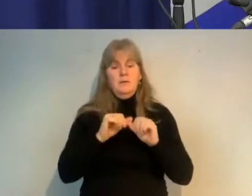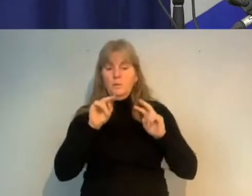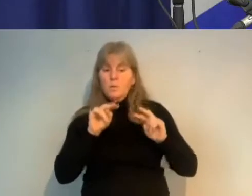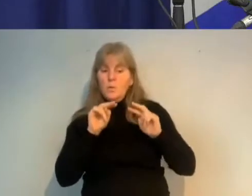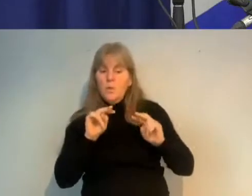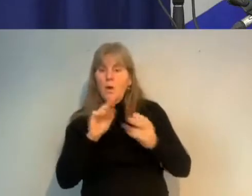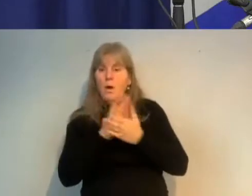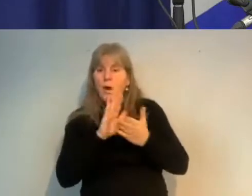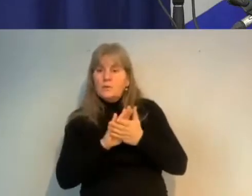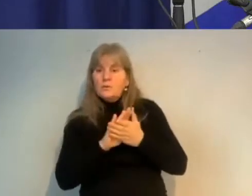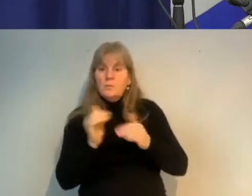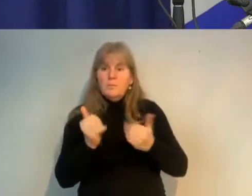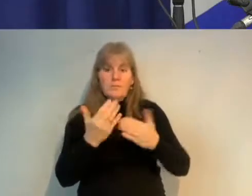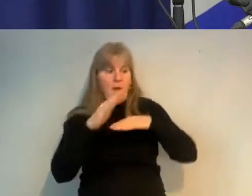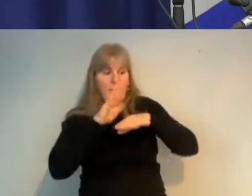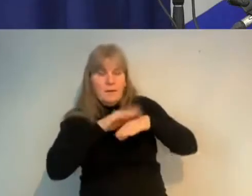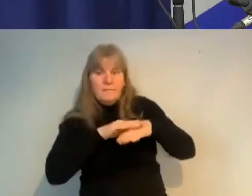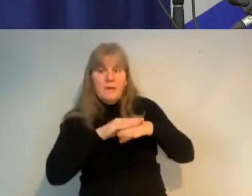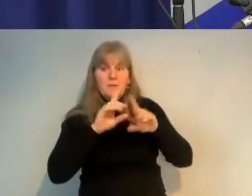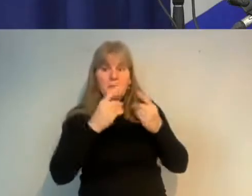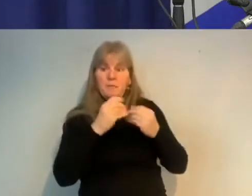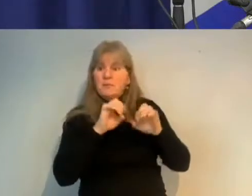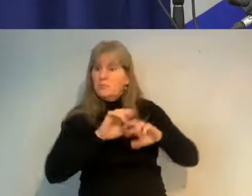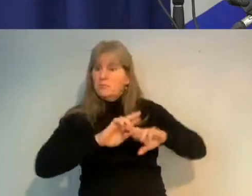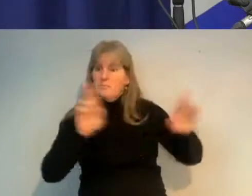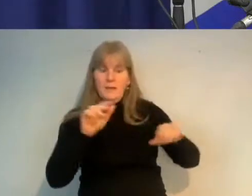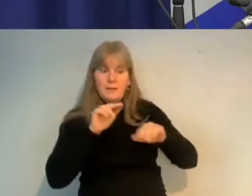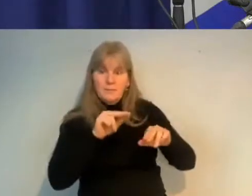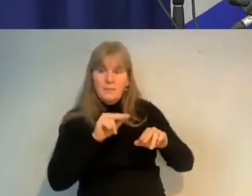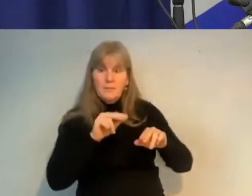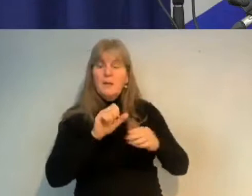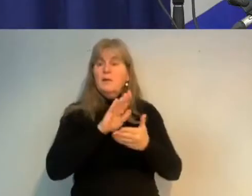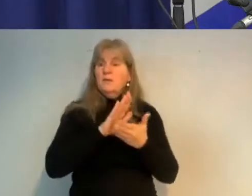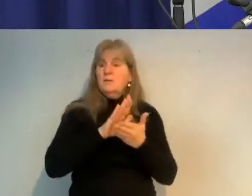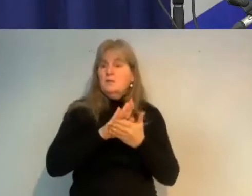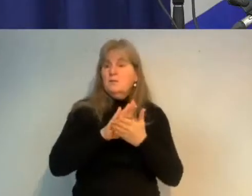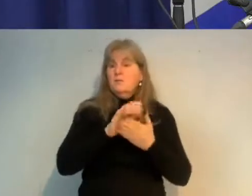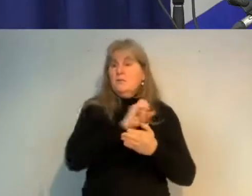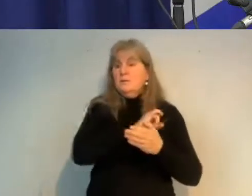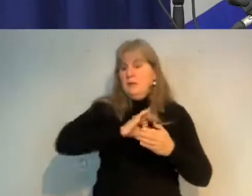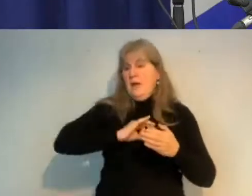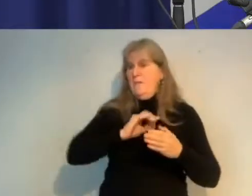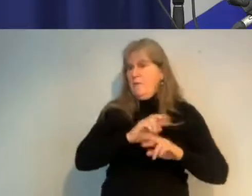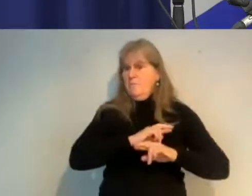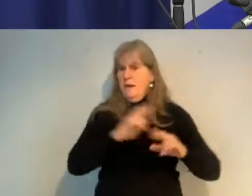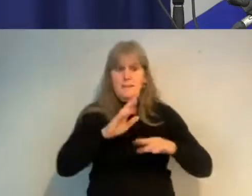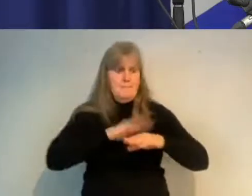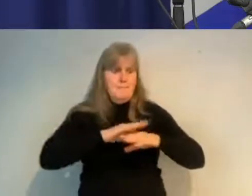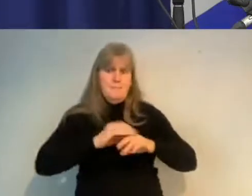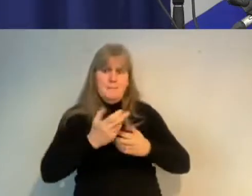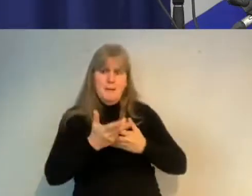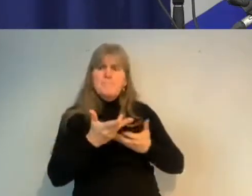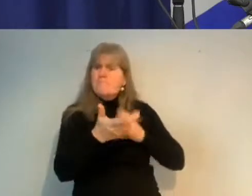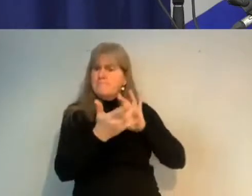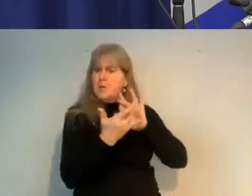provide advice to the Department of Education and school officials as we move forward. We're in regular contact. We are watching this situation.